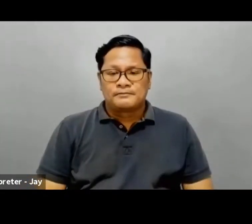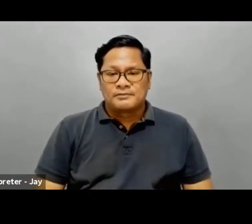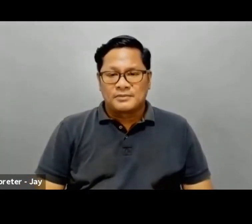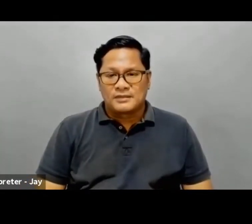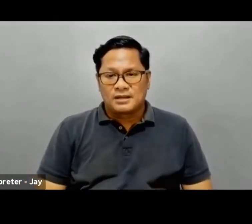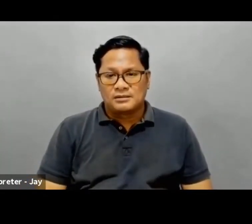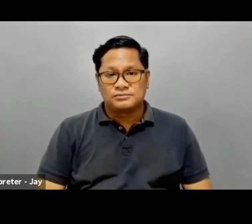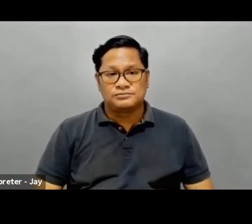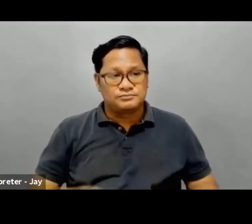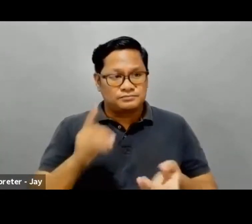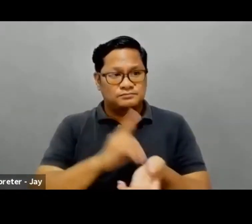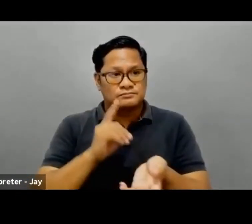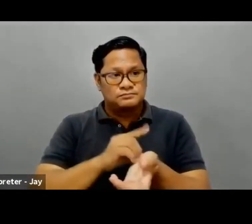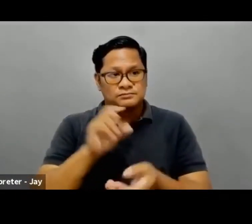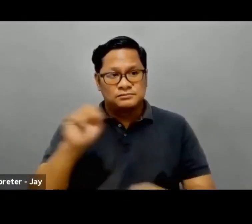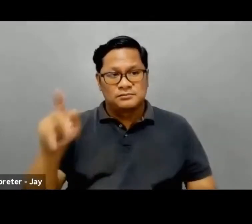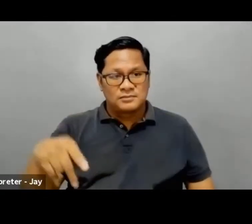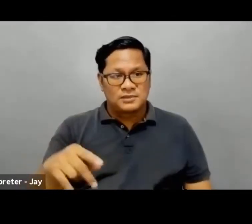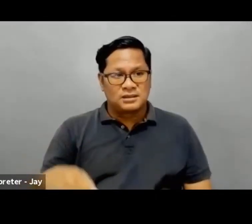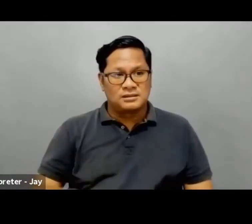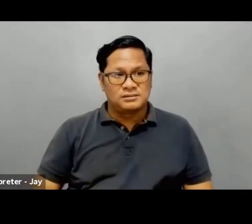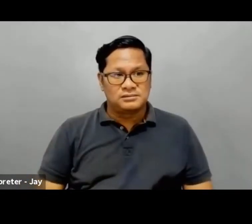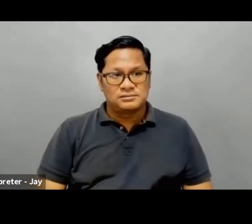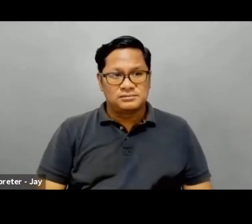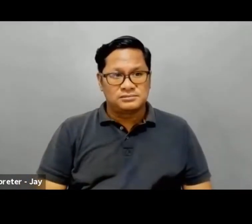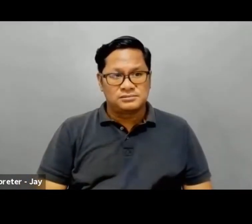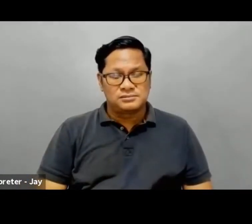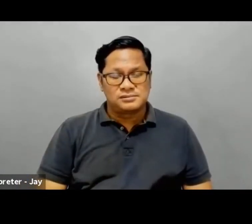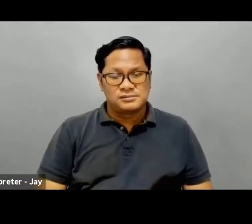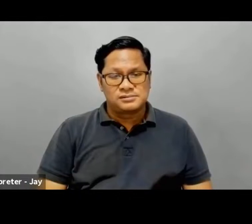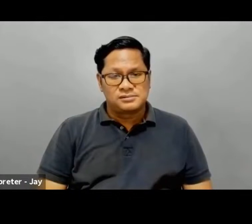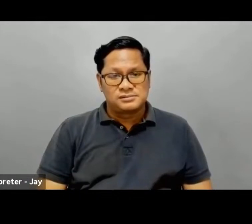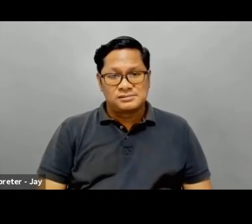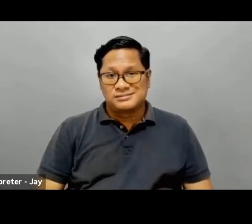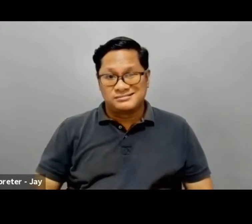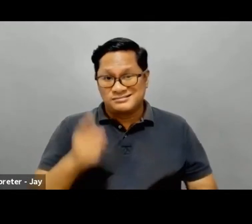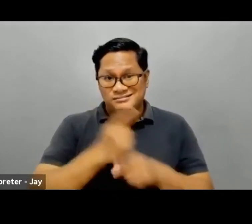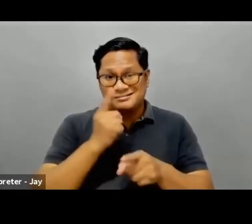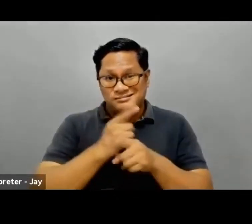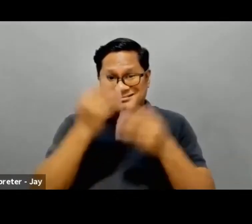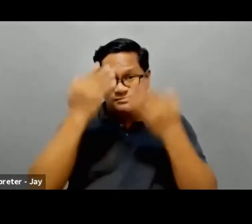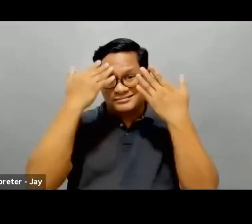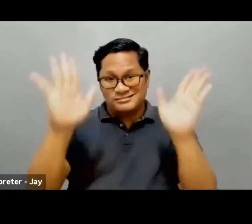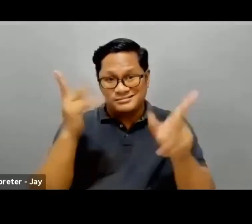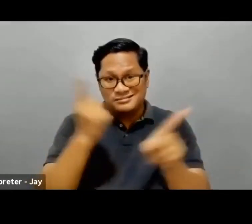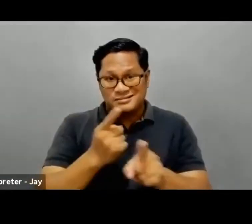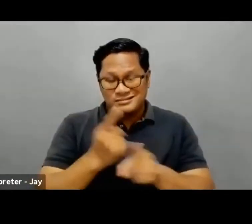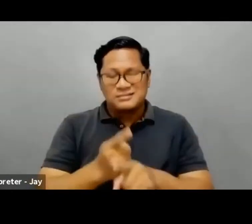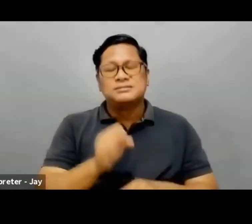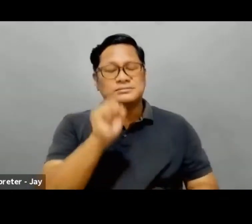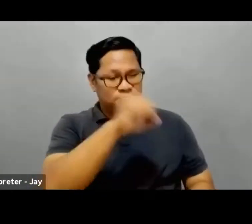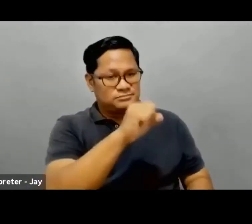Dr. SP and Dr. Manolet? We don't know, right? Tama yun.